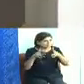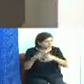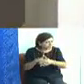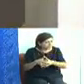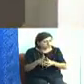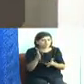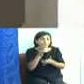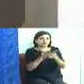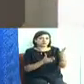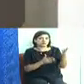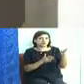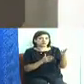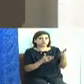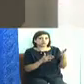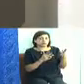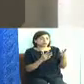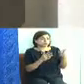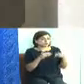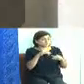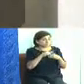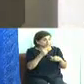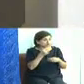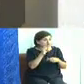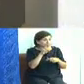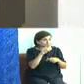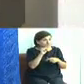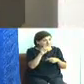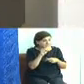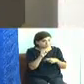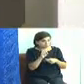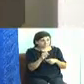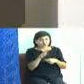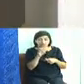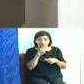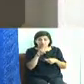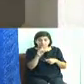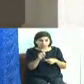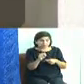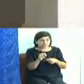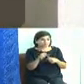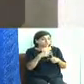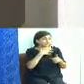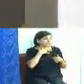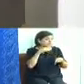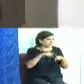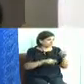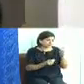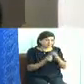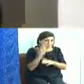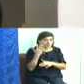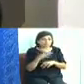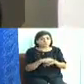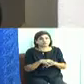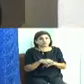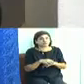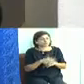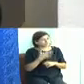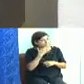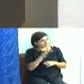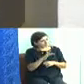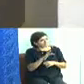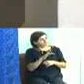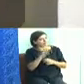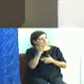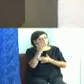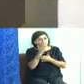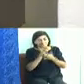Some of them fall among the thorns and weeds and just get choked out. And fortunately, some of